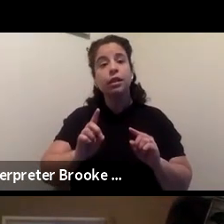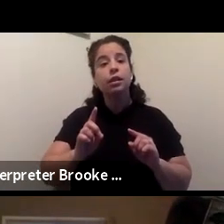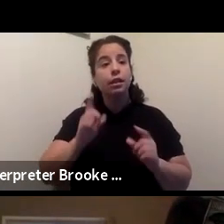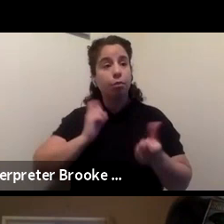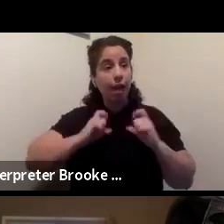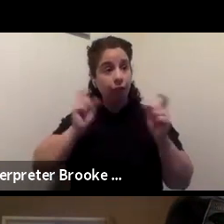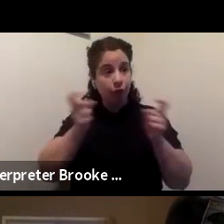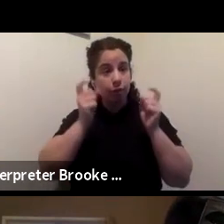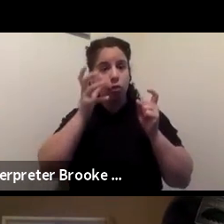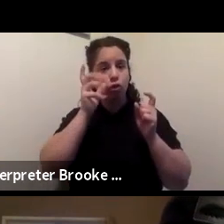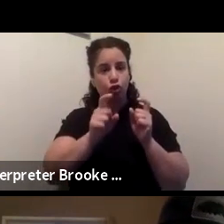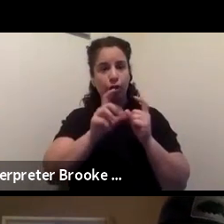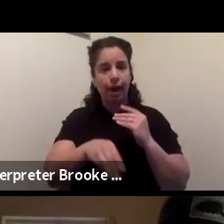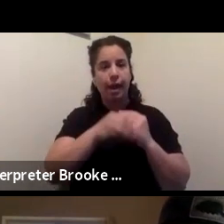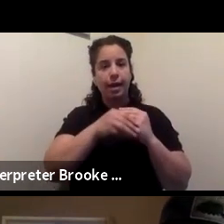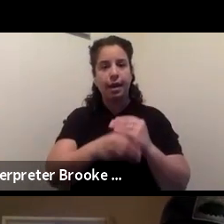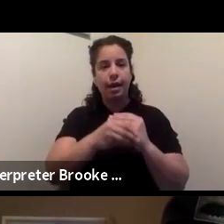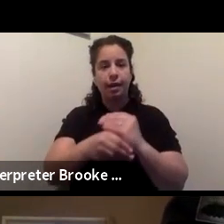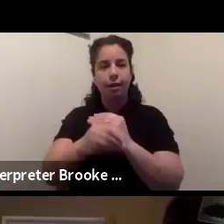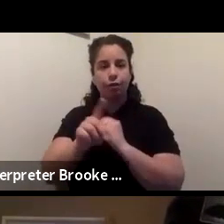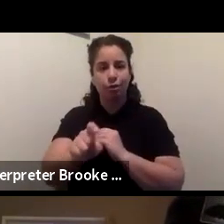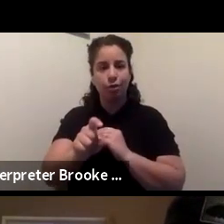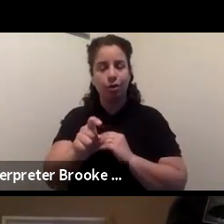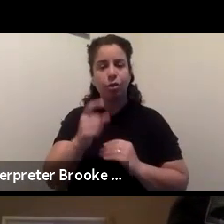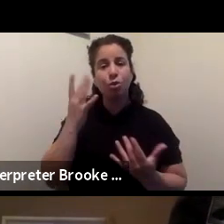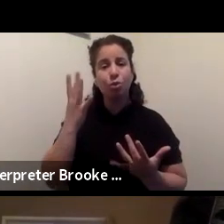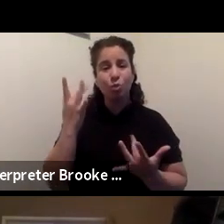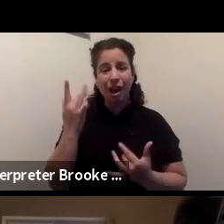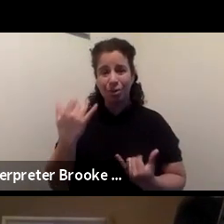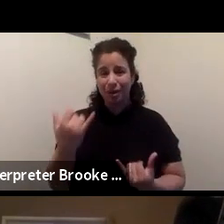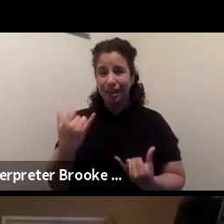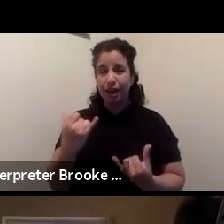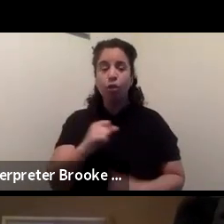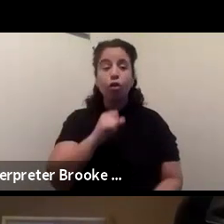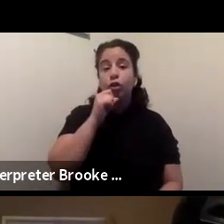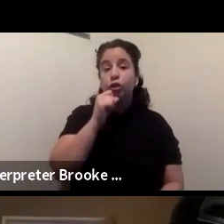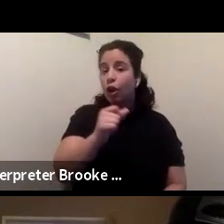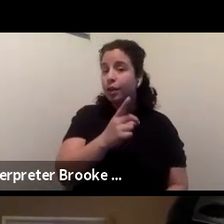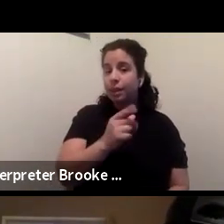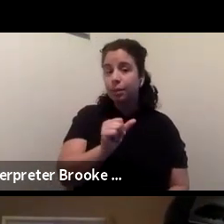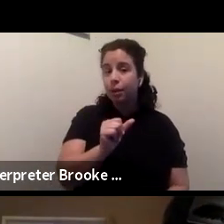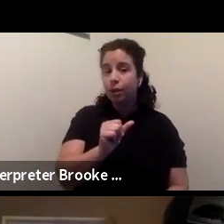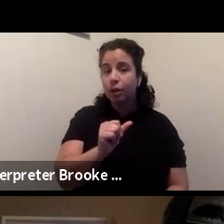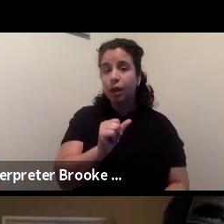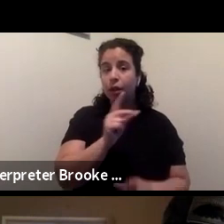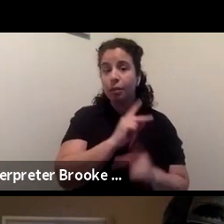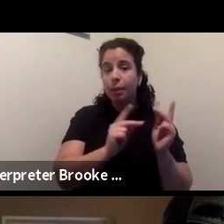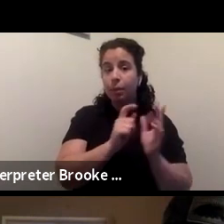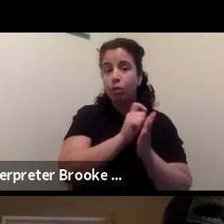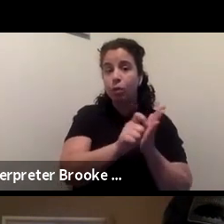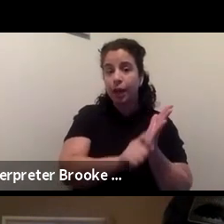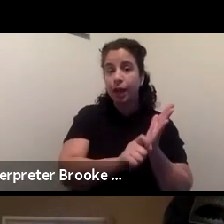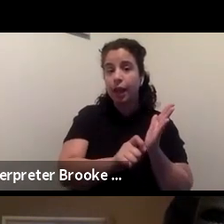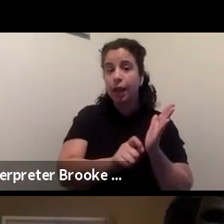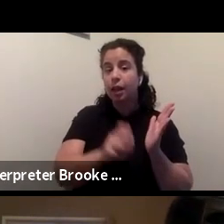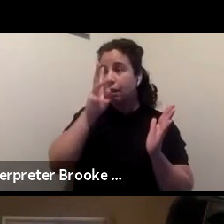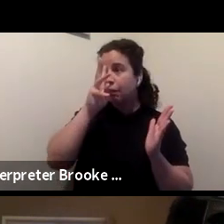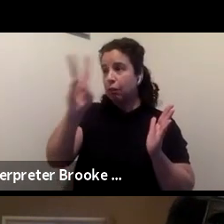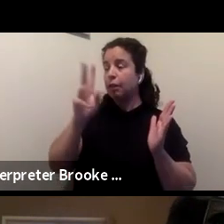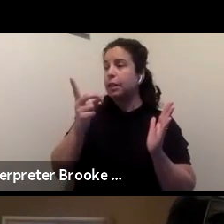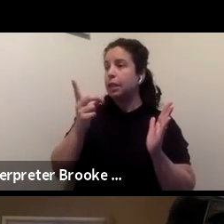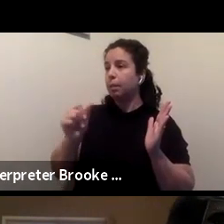especially when we're having non-disabled playwrights writing disabled characters.